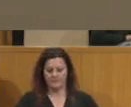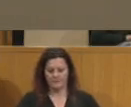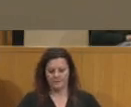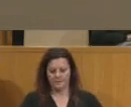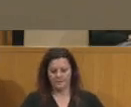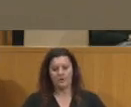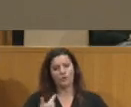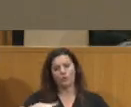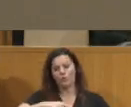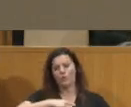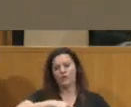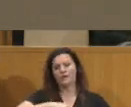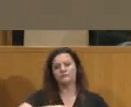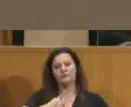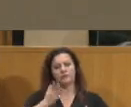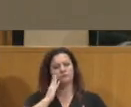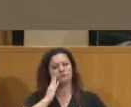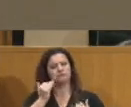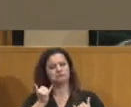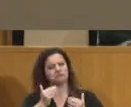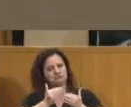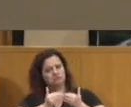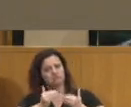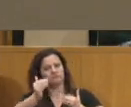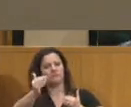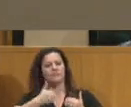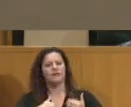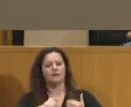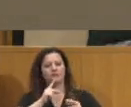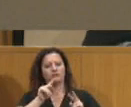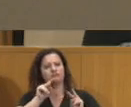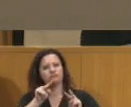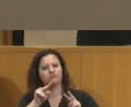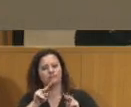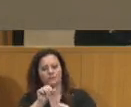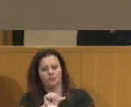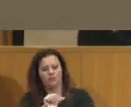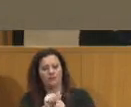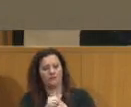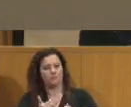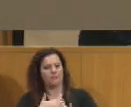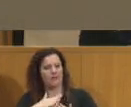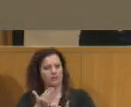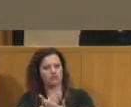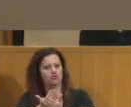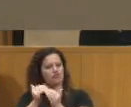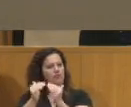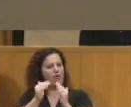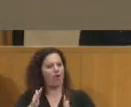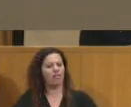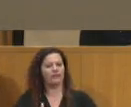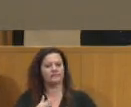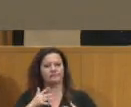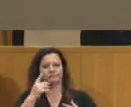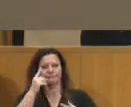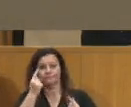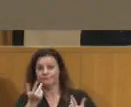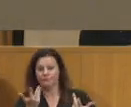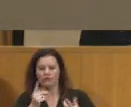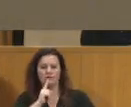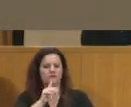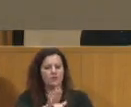It's, you know, being on council, there are a lot of long nights. Oftentimes we don't get home until as late as 11 o'clock on a